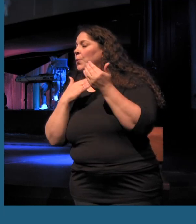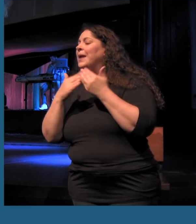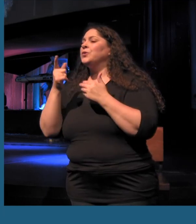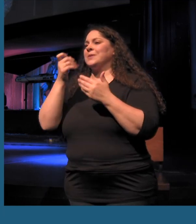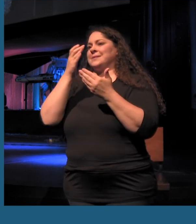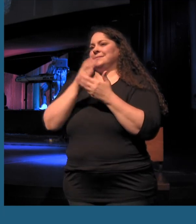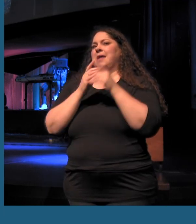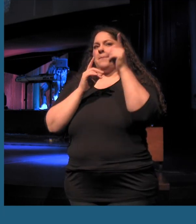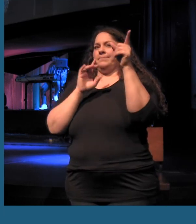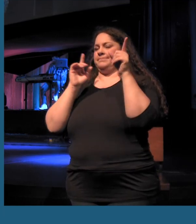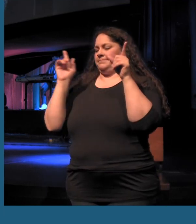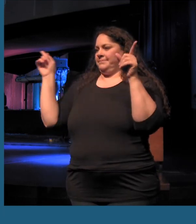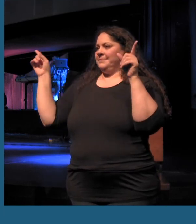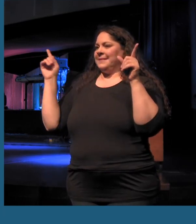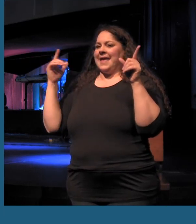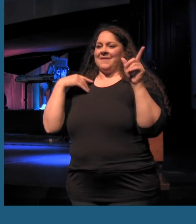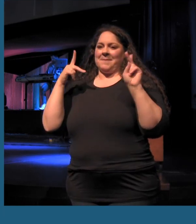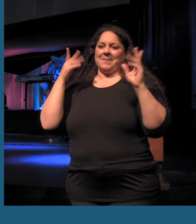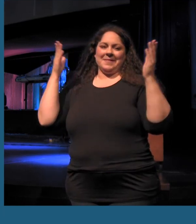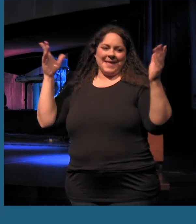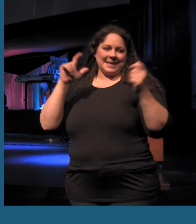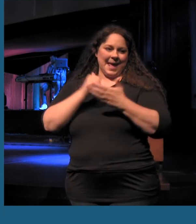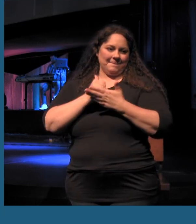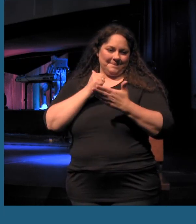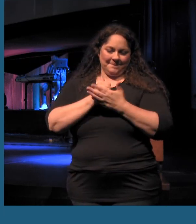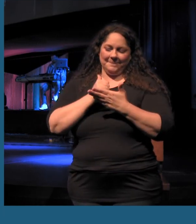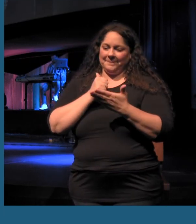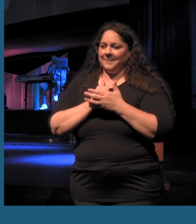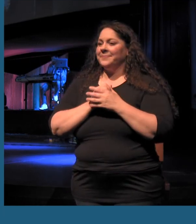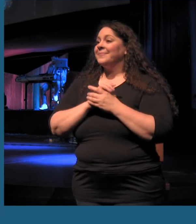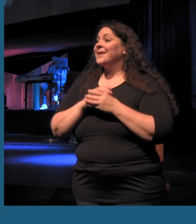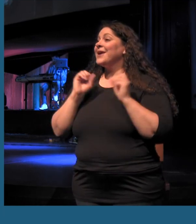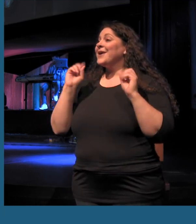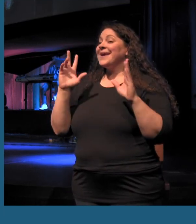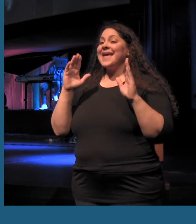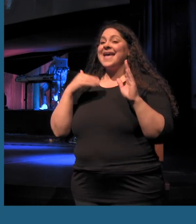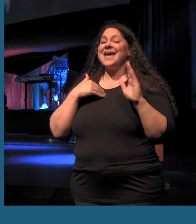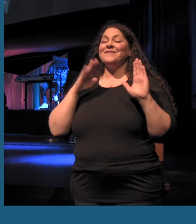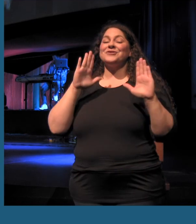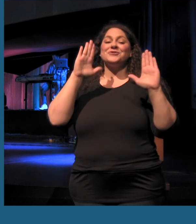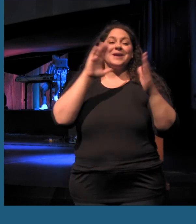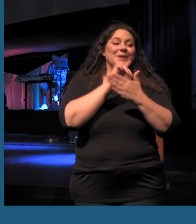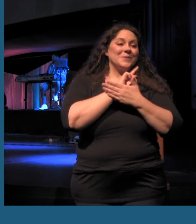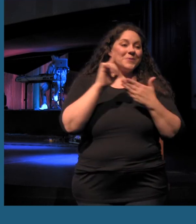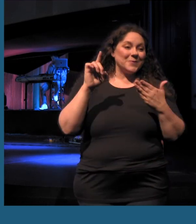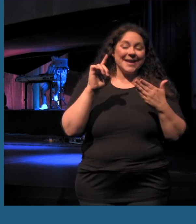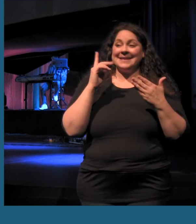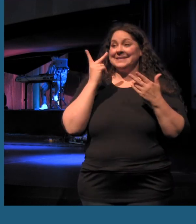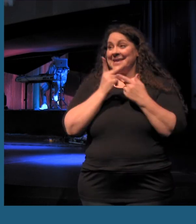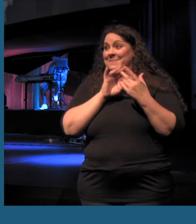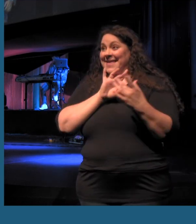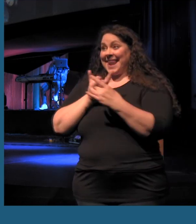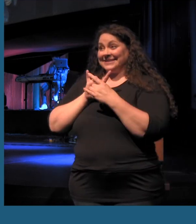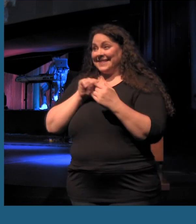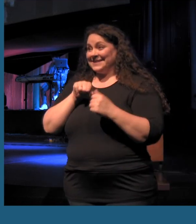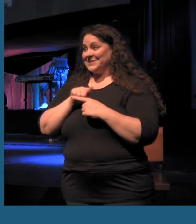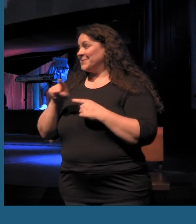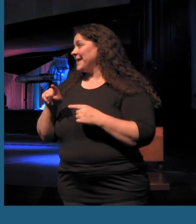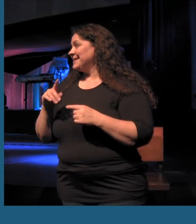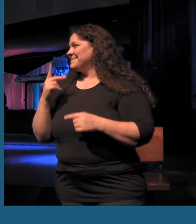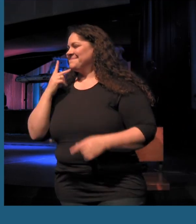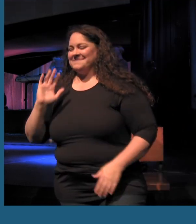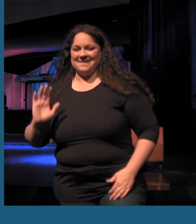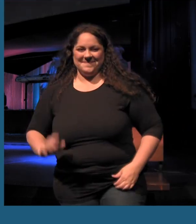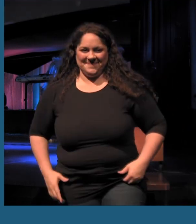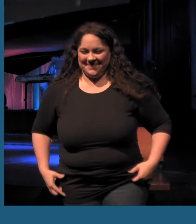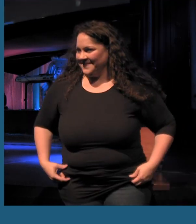by Connections as well. Great team of people there that love to help you get connected. All right, well, have a great week. Let's stay connected this week, and we'll see you here next weekend.